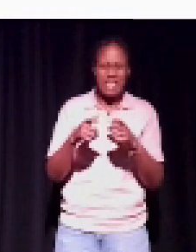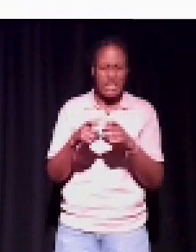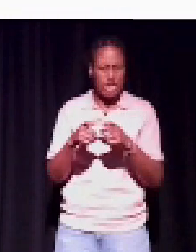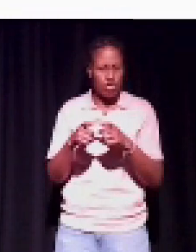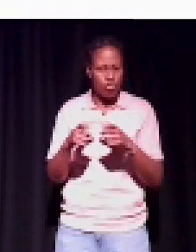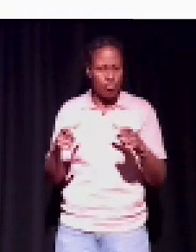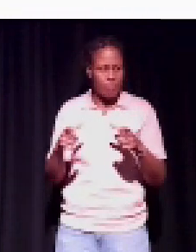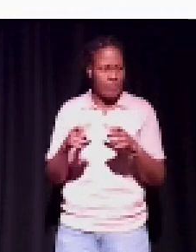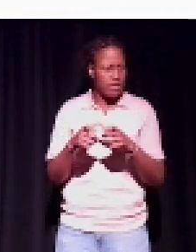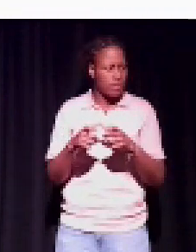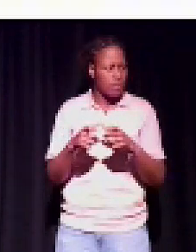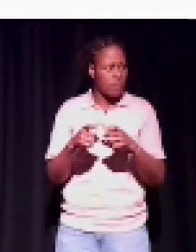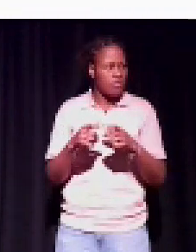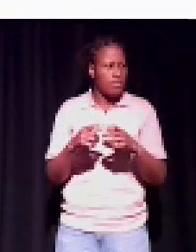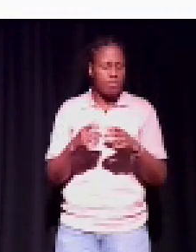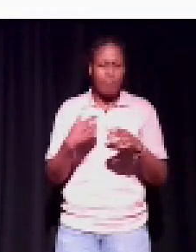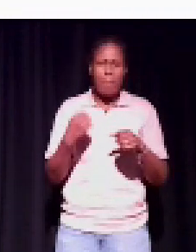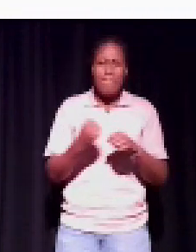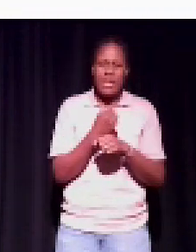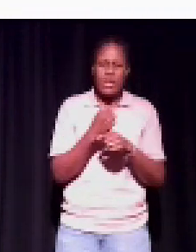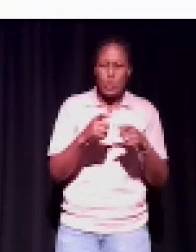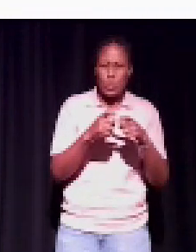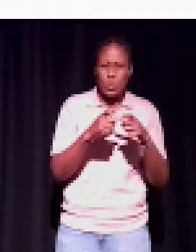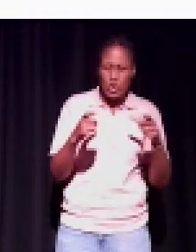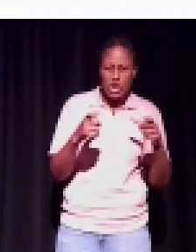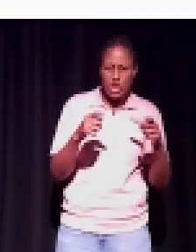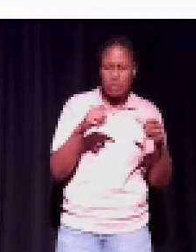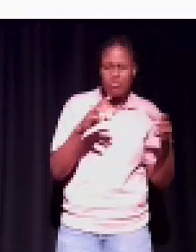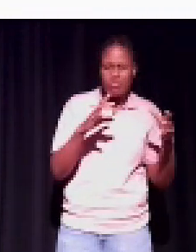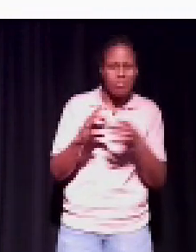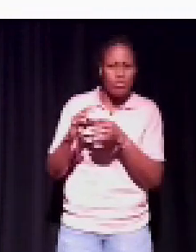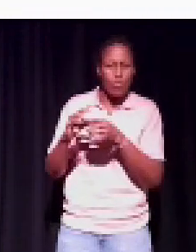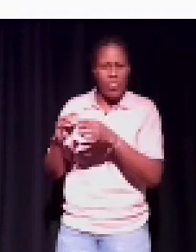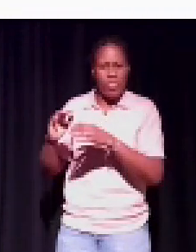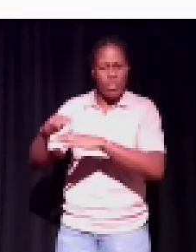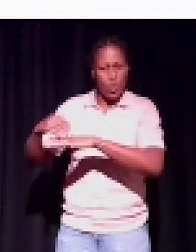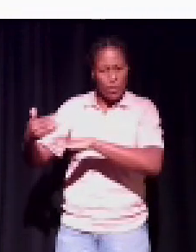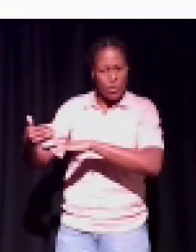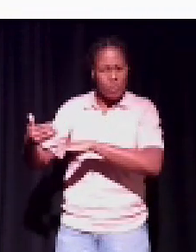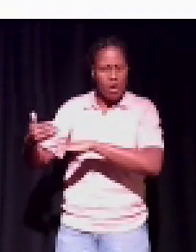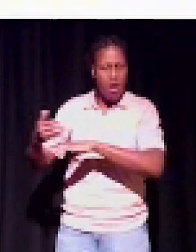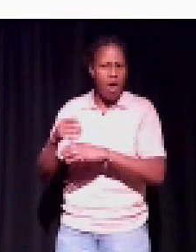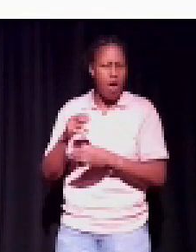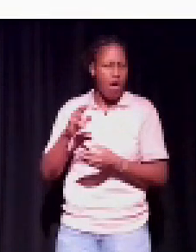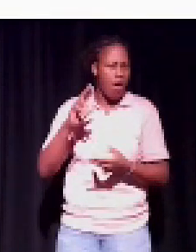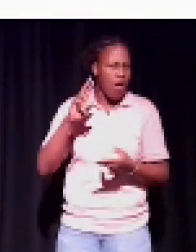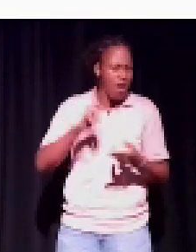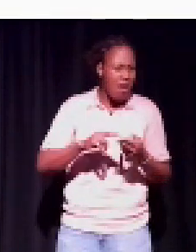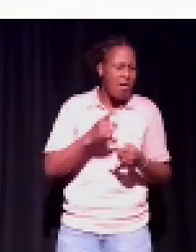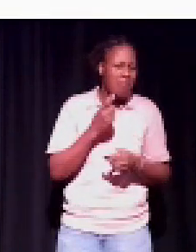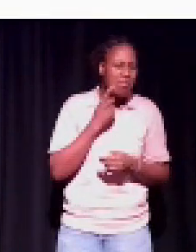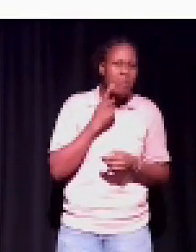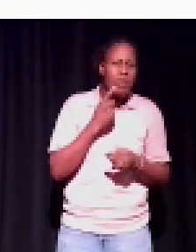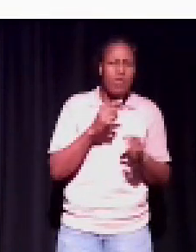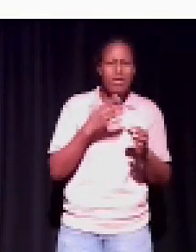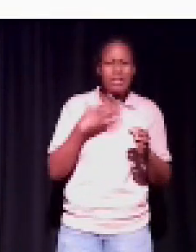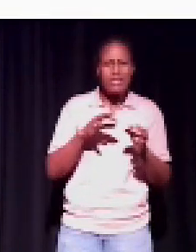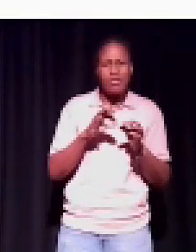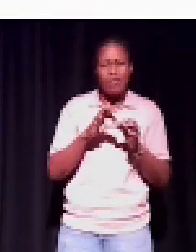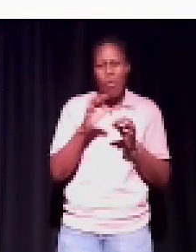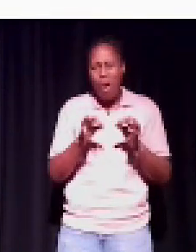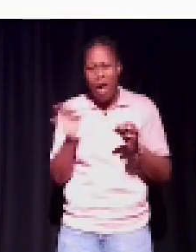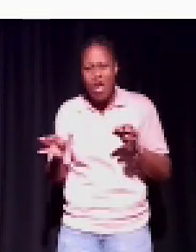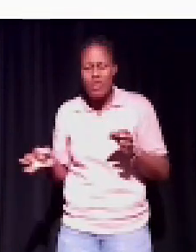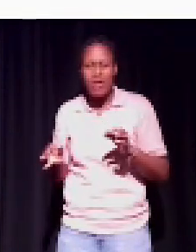computer. Like it's a cheap and easy thing to do. It's you know, very little wiring, and it's 10 minutes of